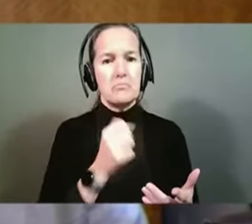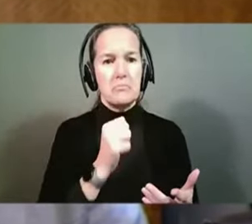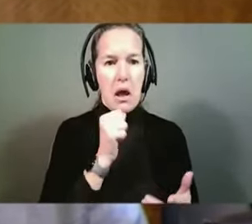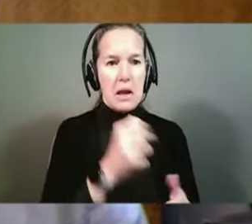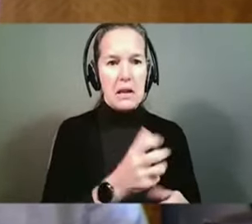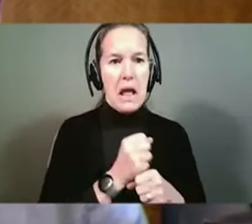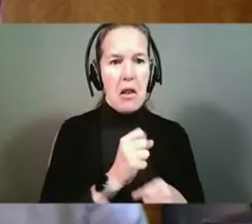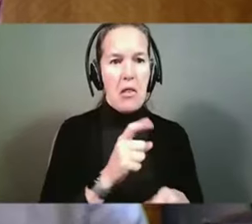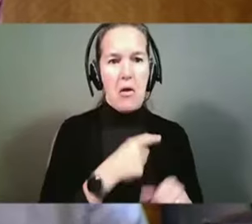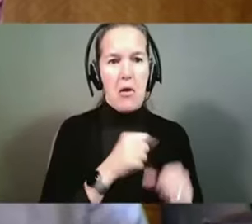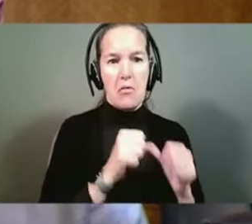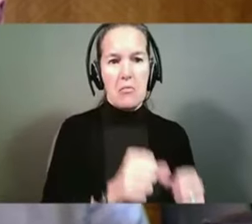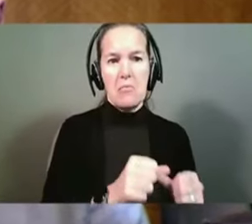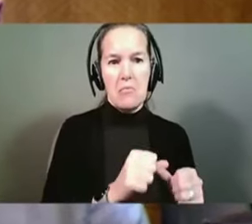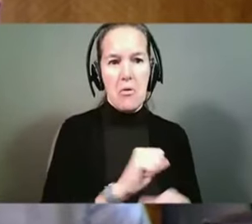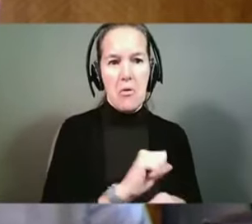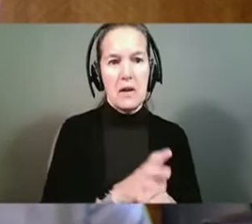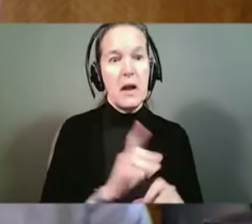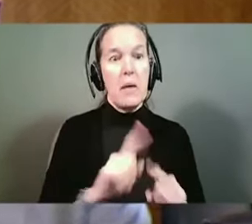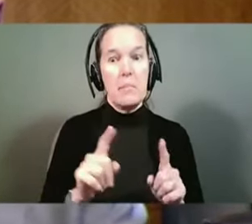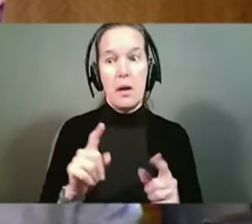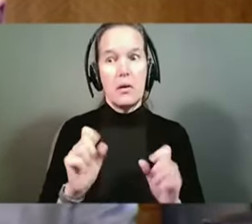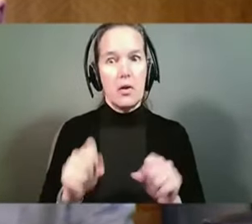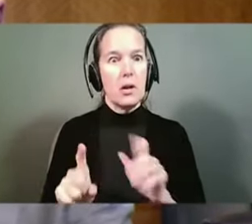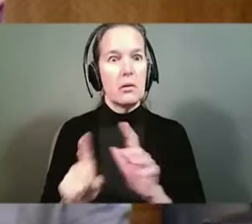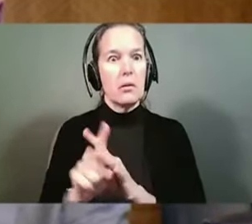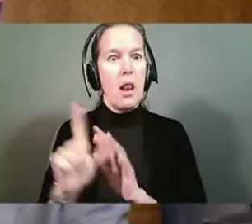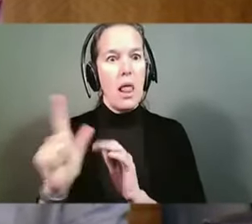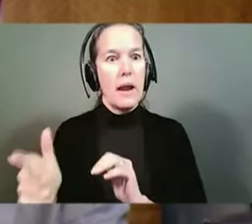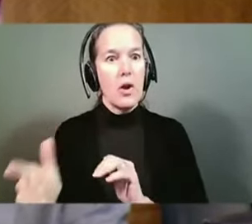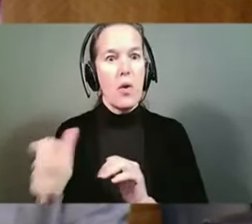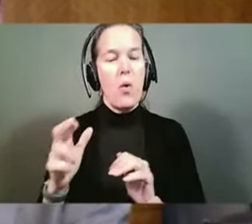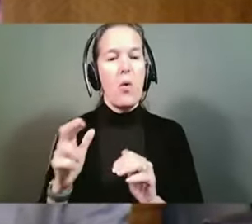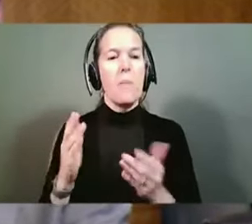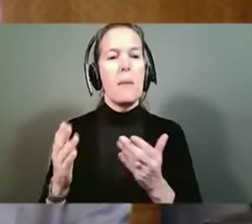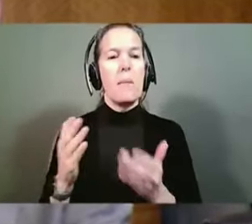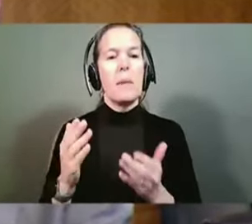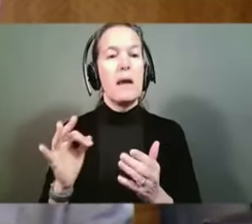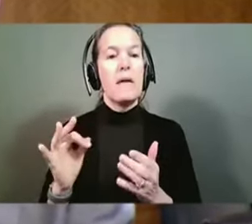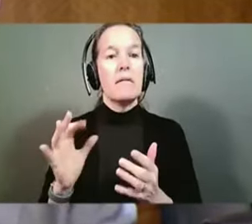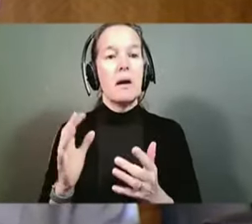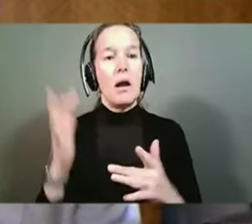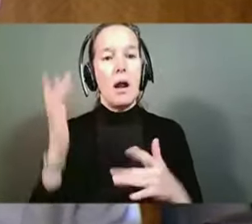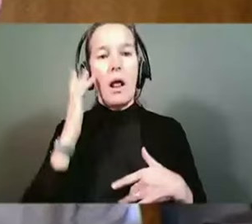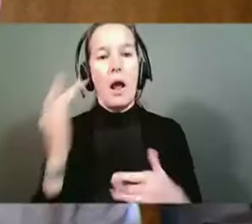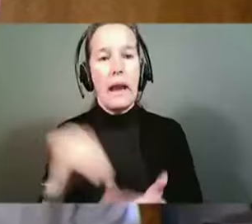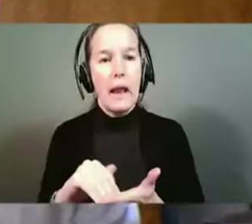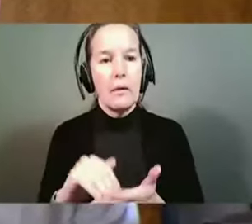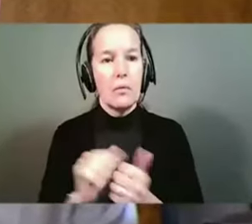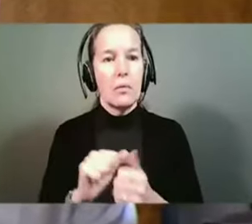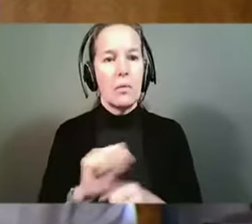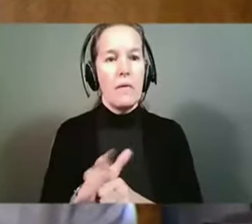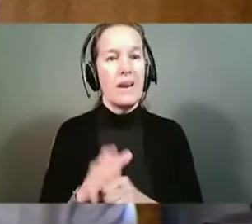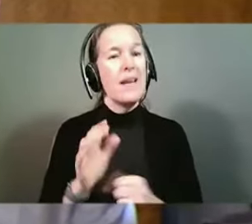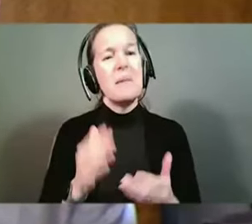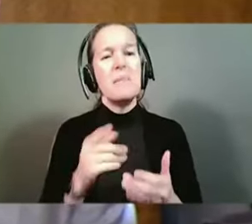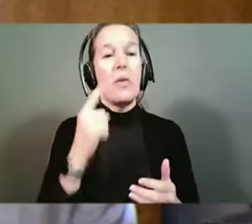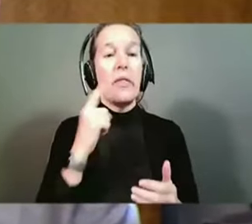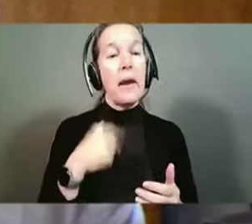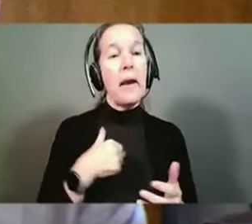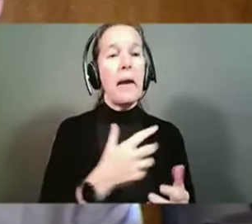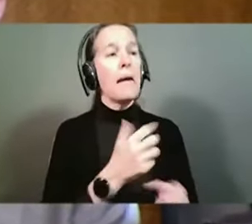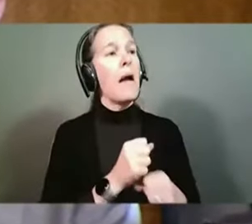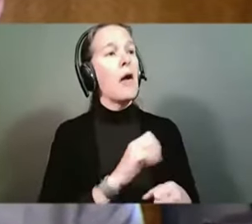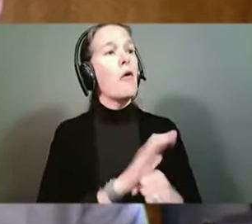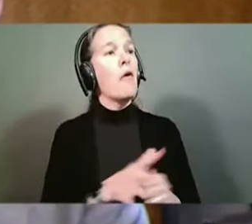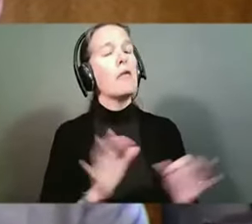if you're under the impression that once you've gotten COVID, you don't need to worry about it ever again, you are mistaken. This is an